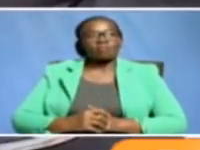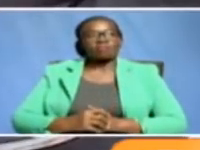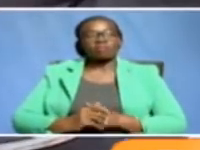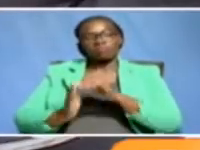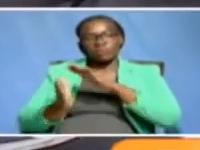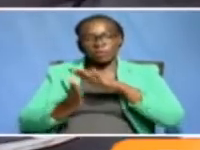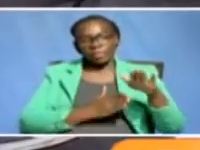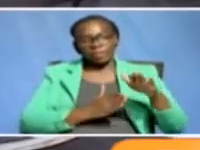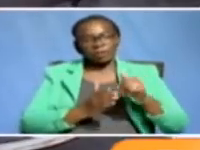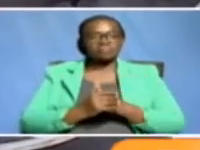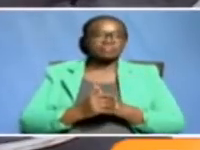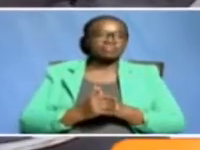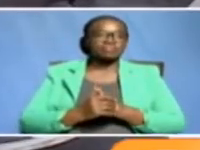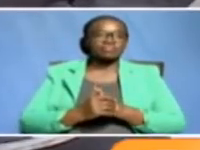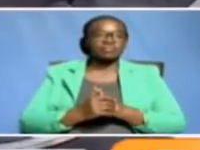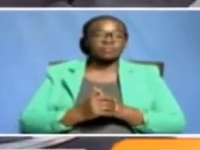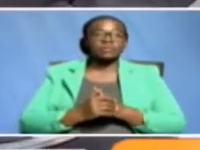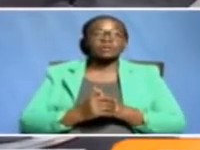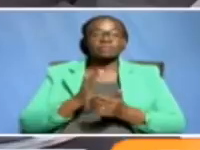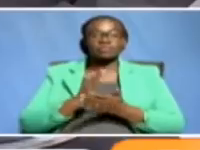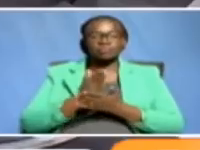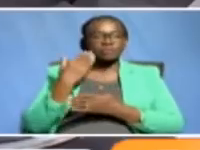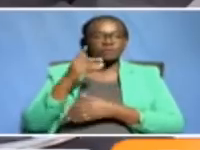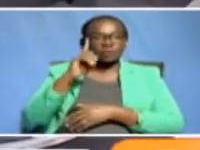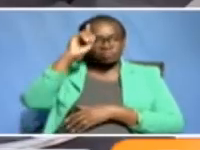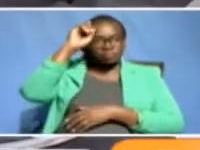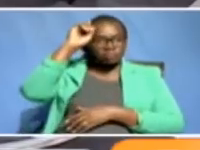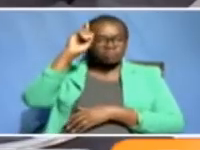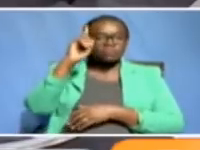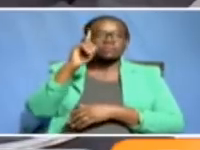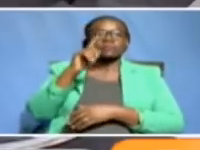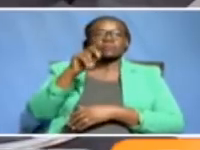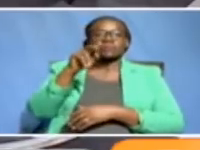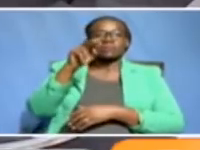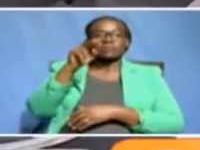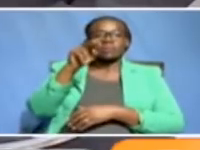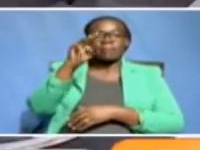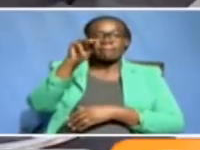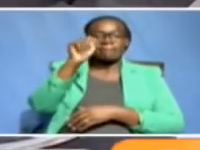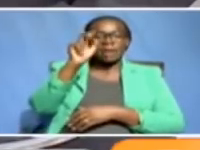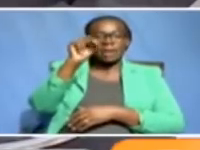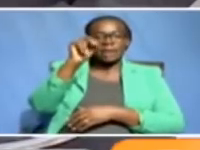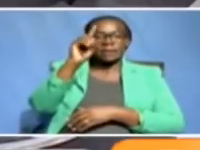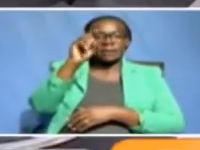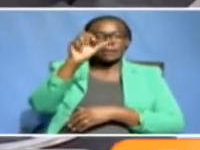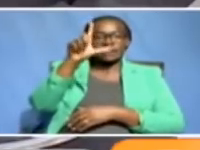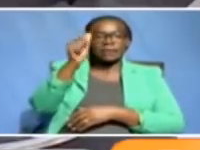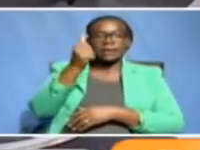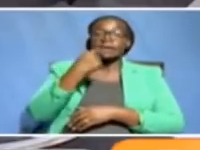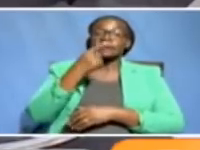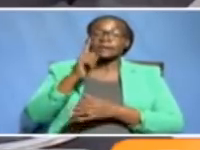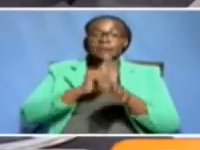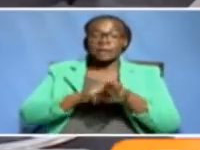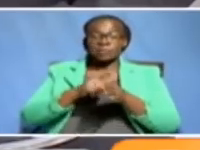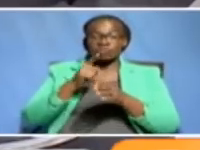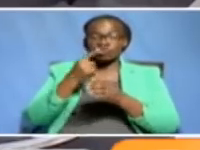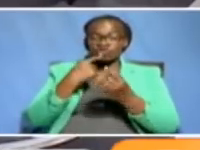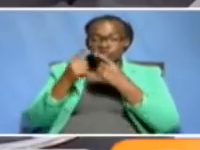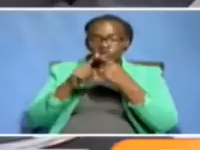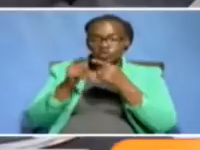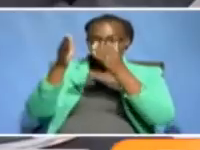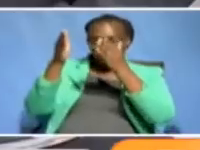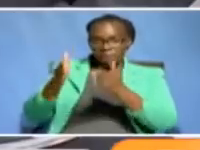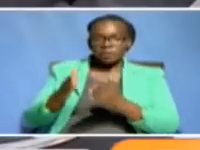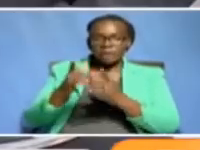switching gears. Yeah. And it was Nelson Mandela who famously said, if you talk to a man in his language, that